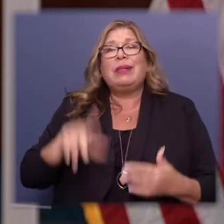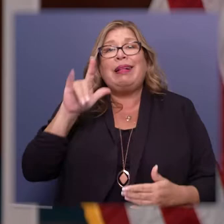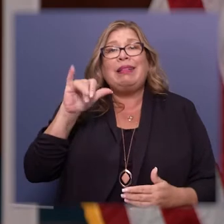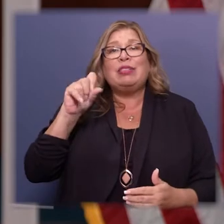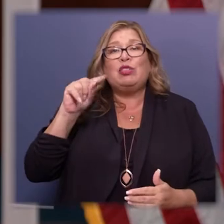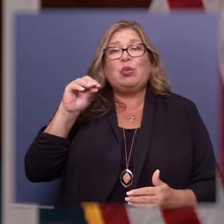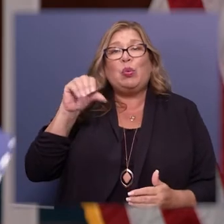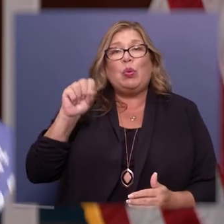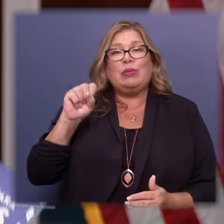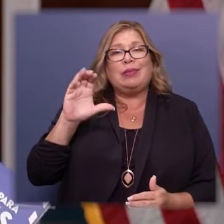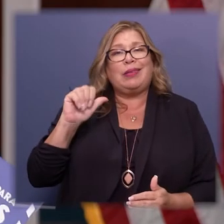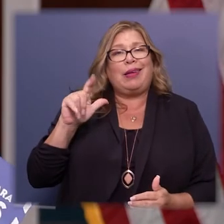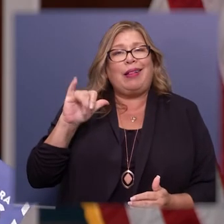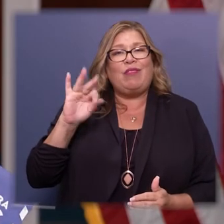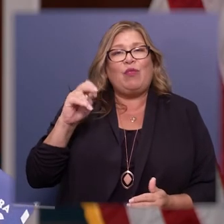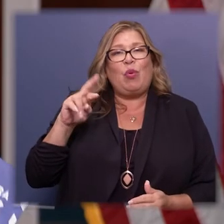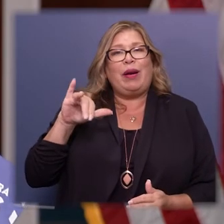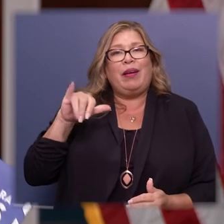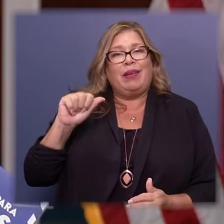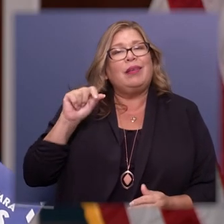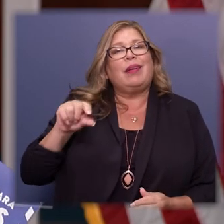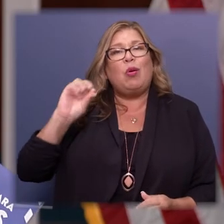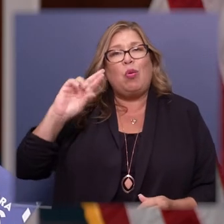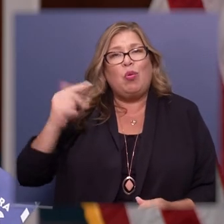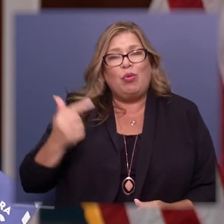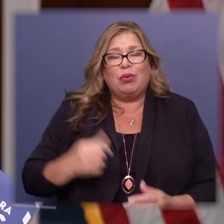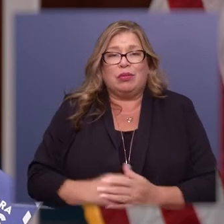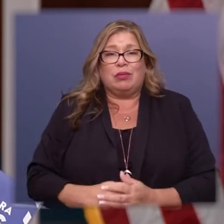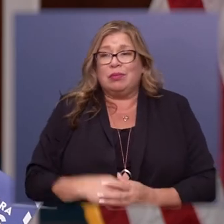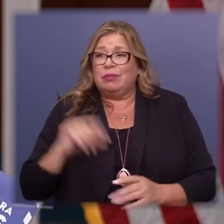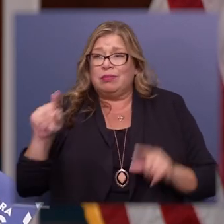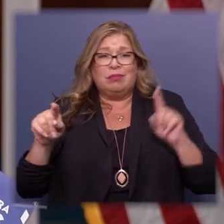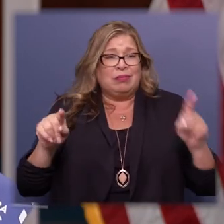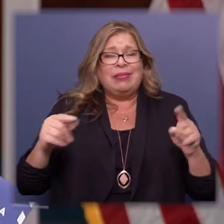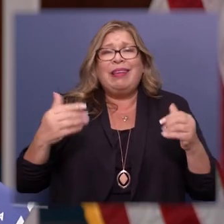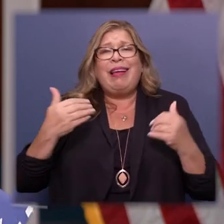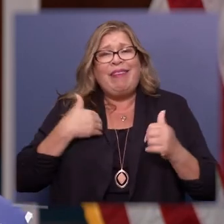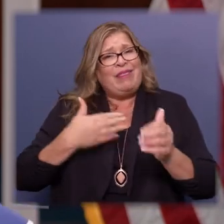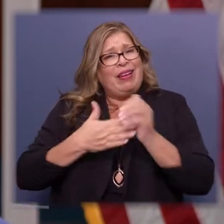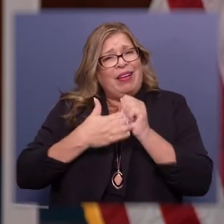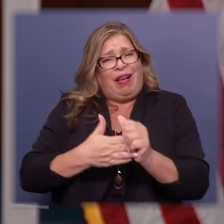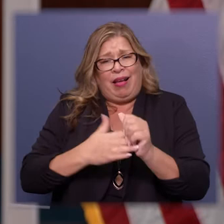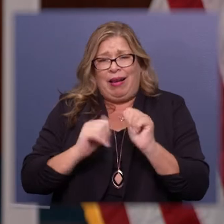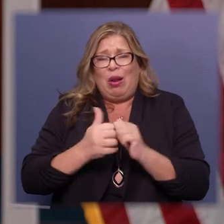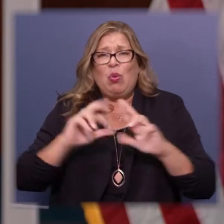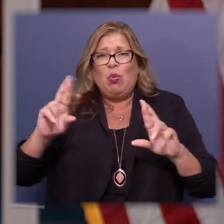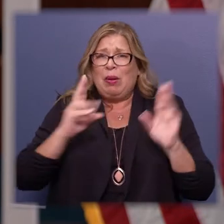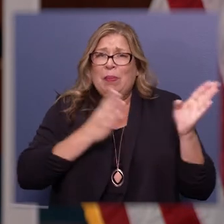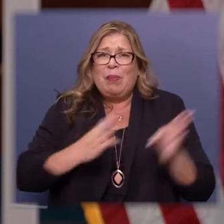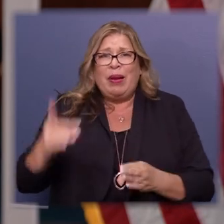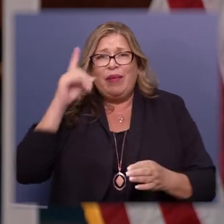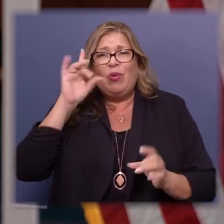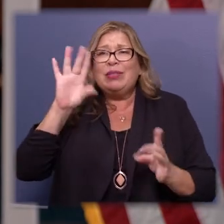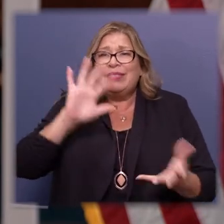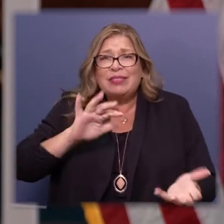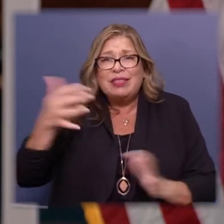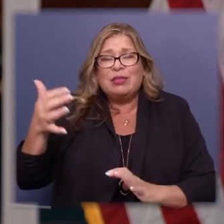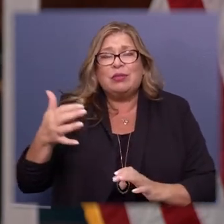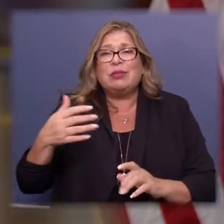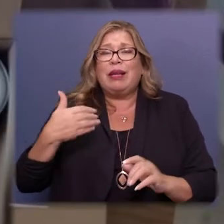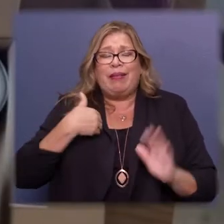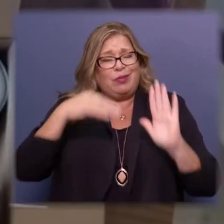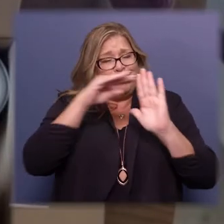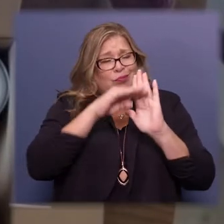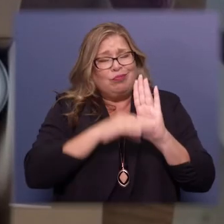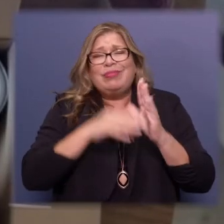listoscalifornia.org. There you'll find disaster preparedness guides, other materials, and links that will help